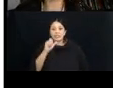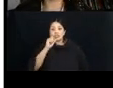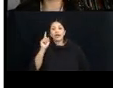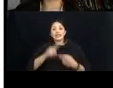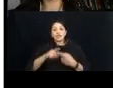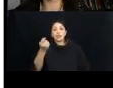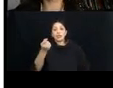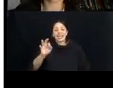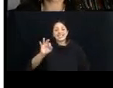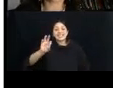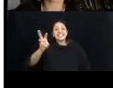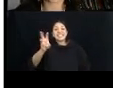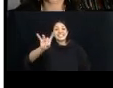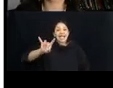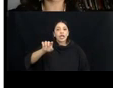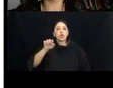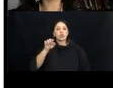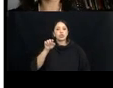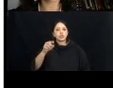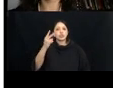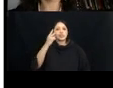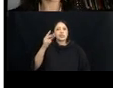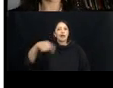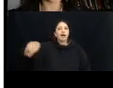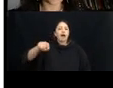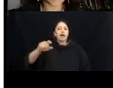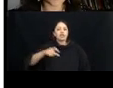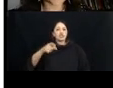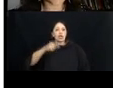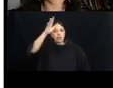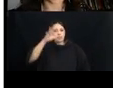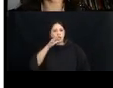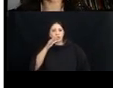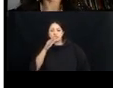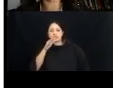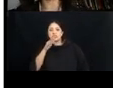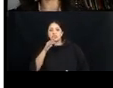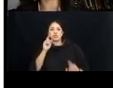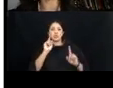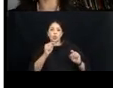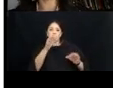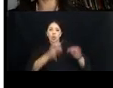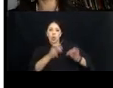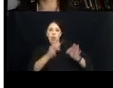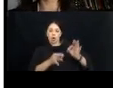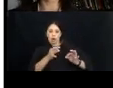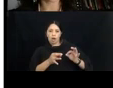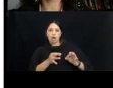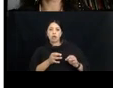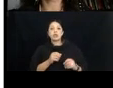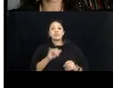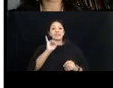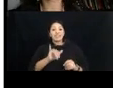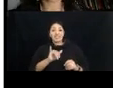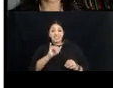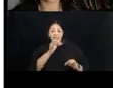where you see Chicano parents filing suit in a Supreme Court case. And in that Supreme Court case, which is known as Cisneros